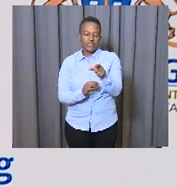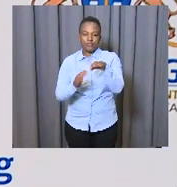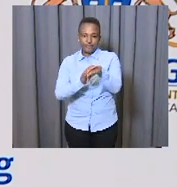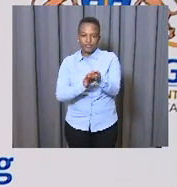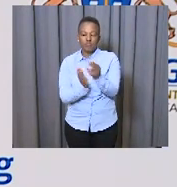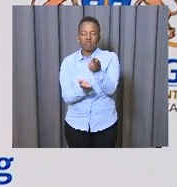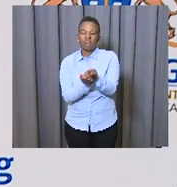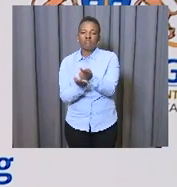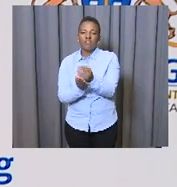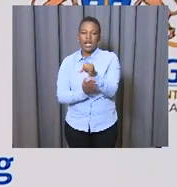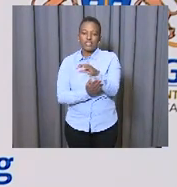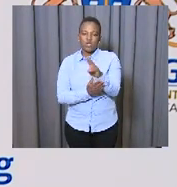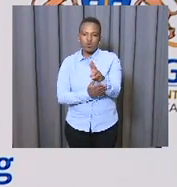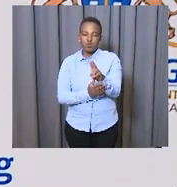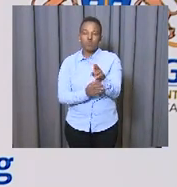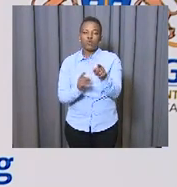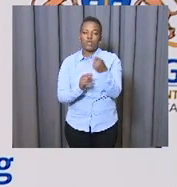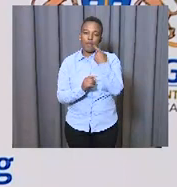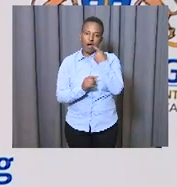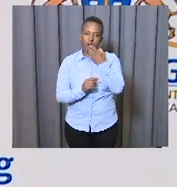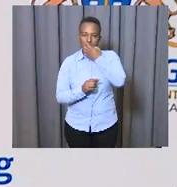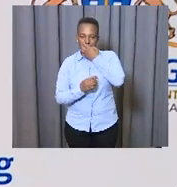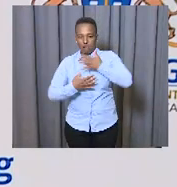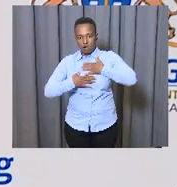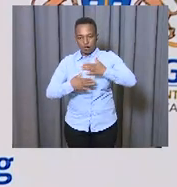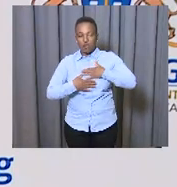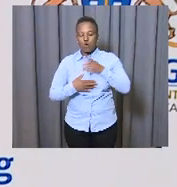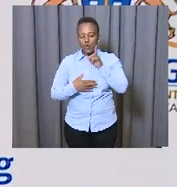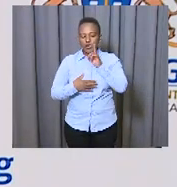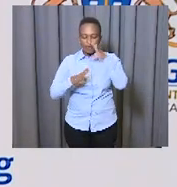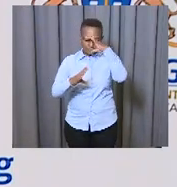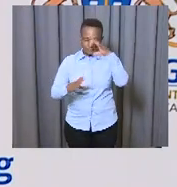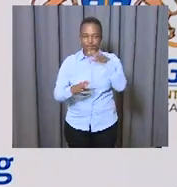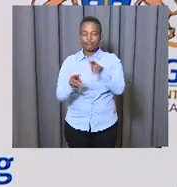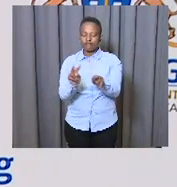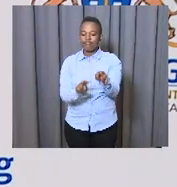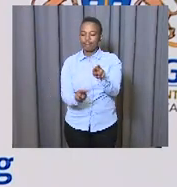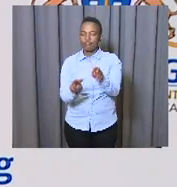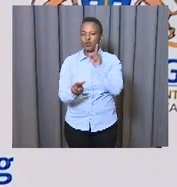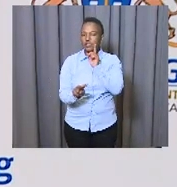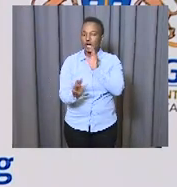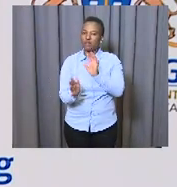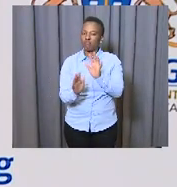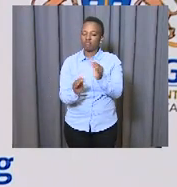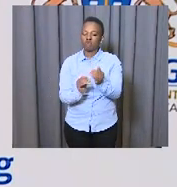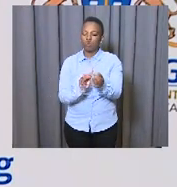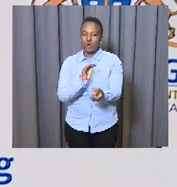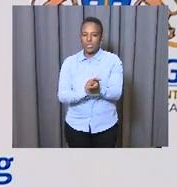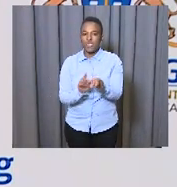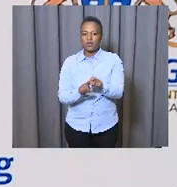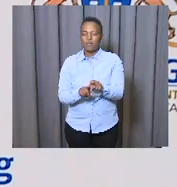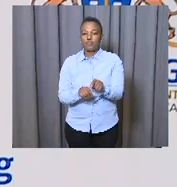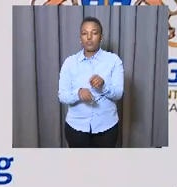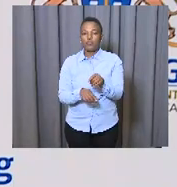The number of people in ICU for us is always something we watch very closely, and also get feedback